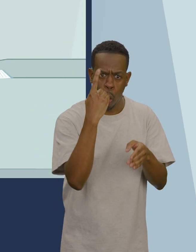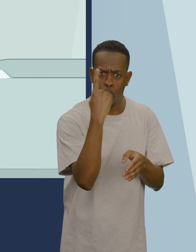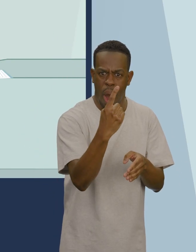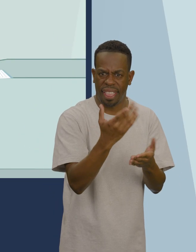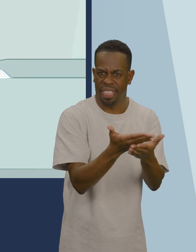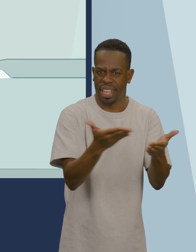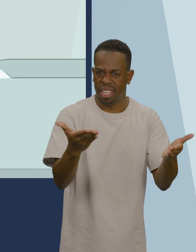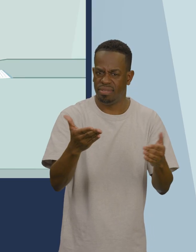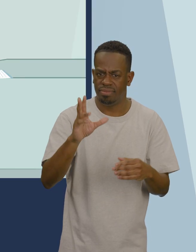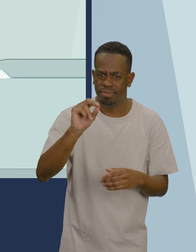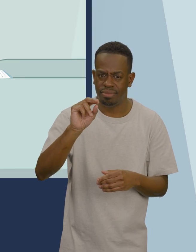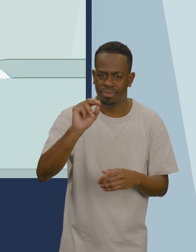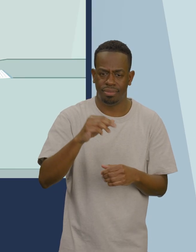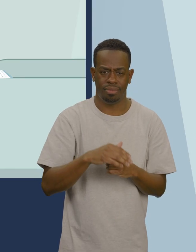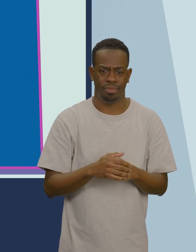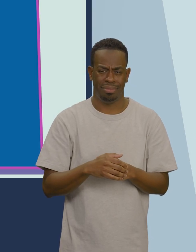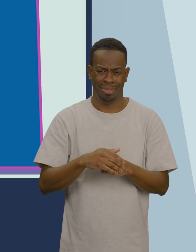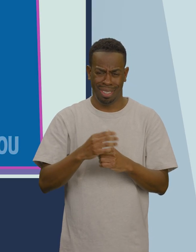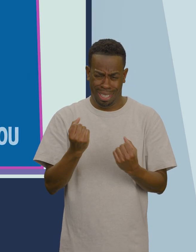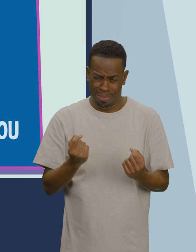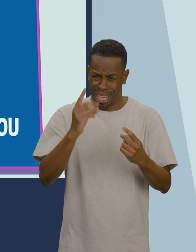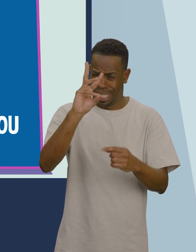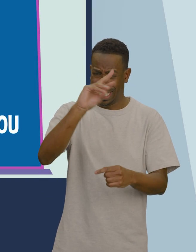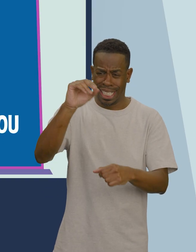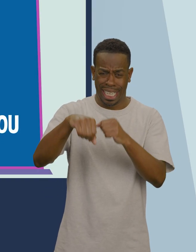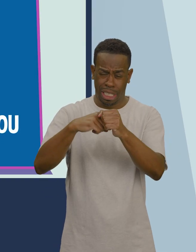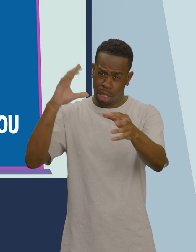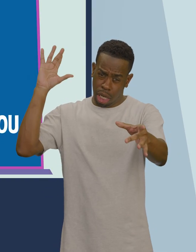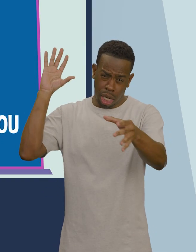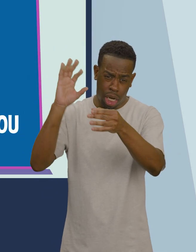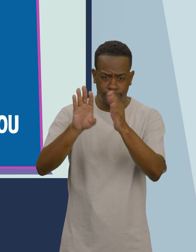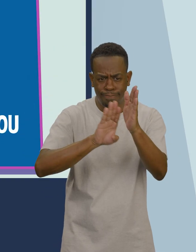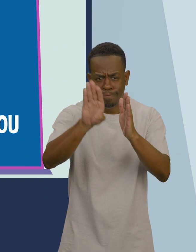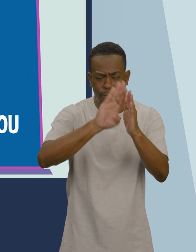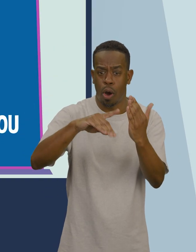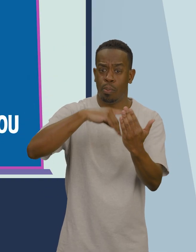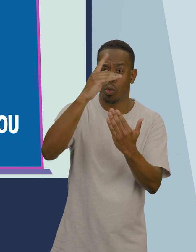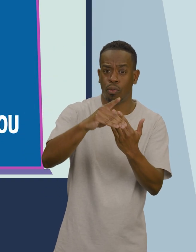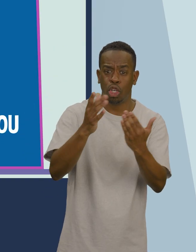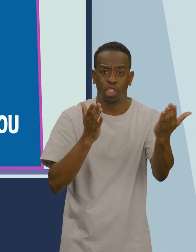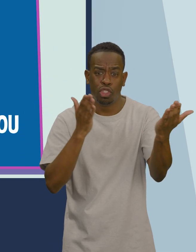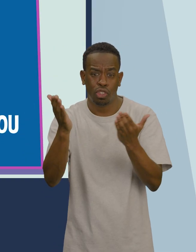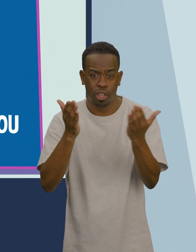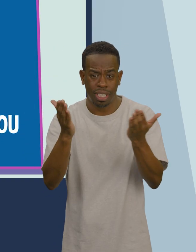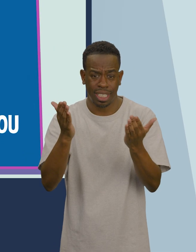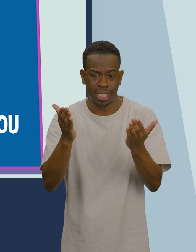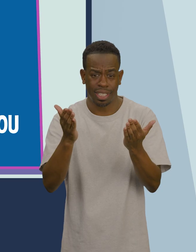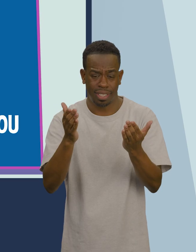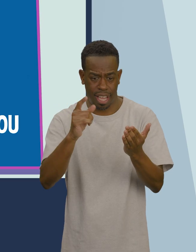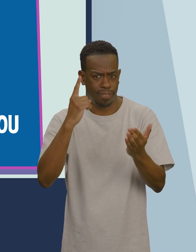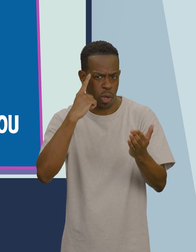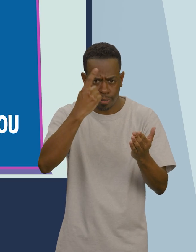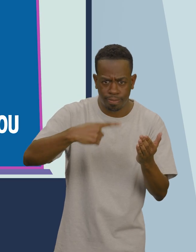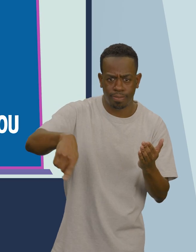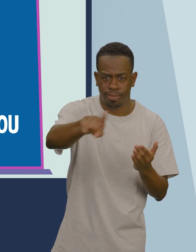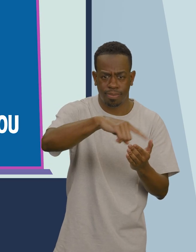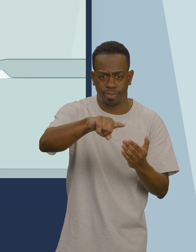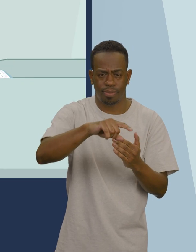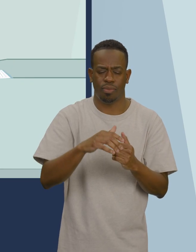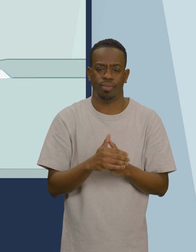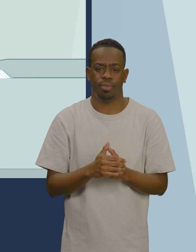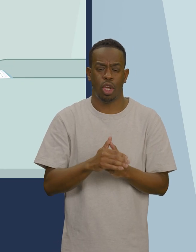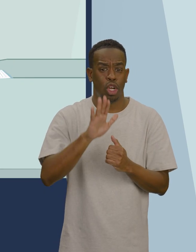one thing to one kind of person. We've spent the last 60 years developing programs and services that adapt to